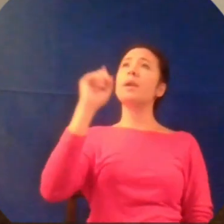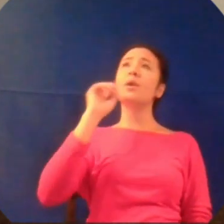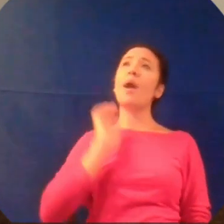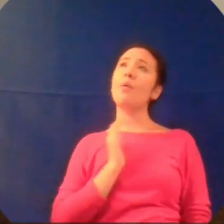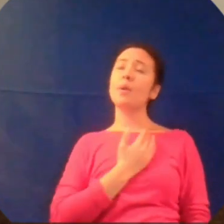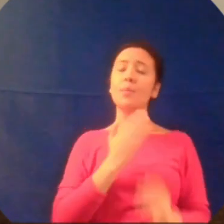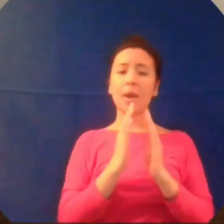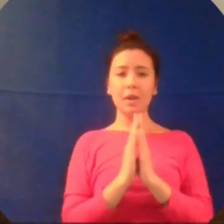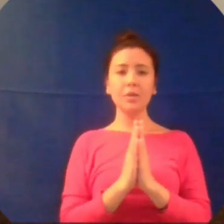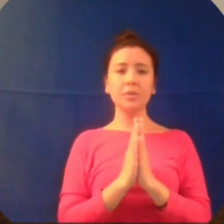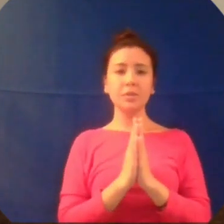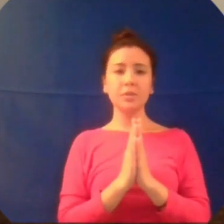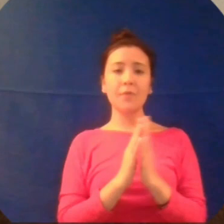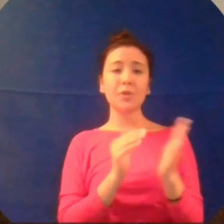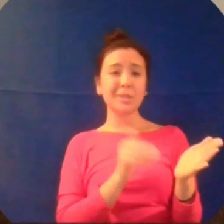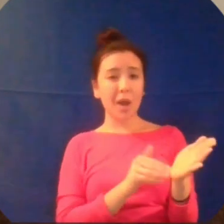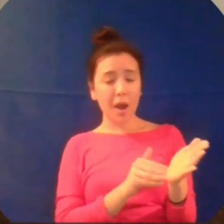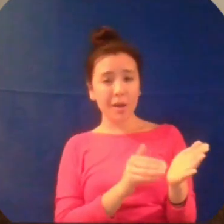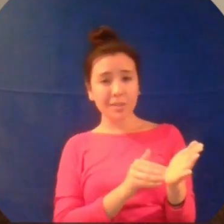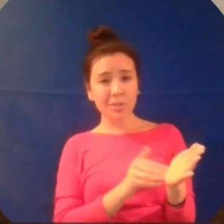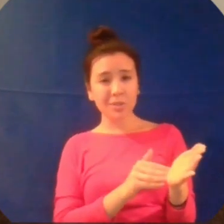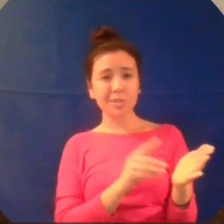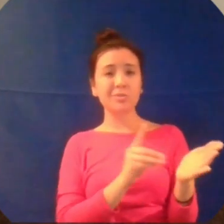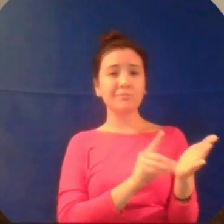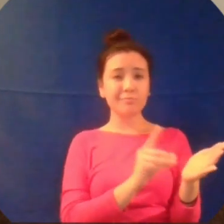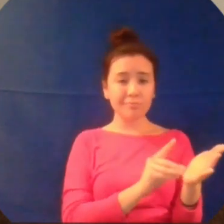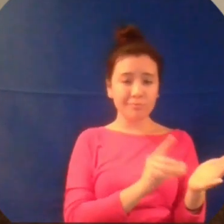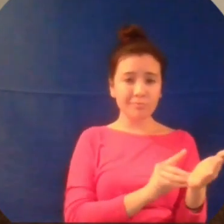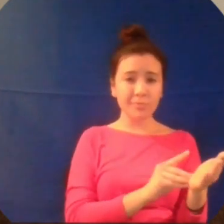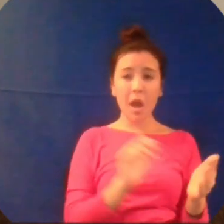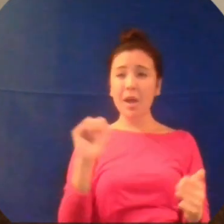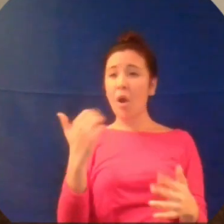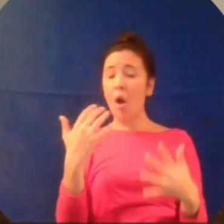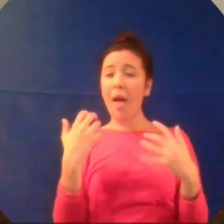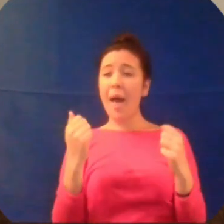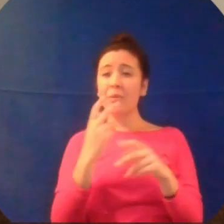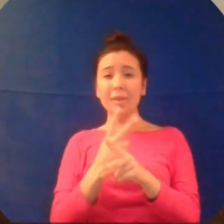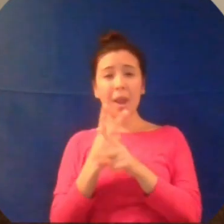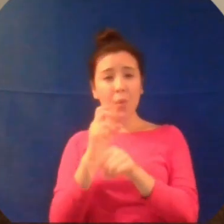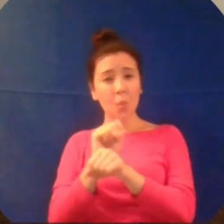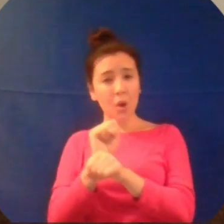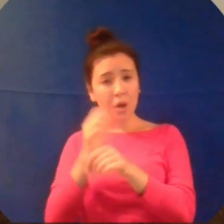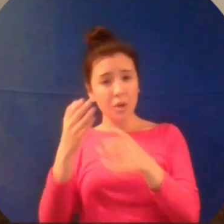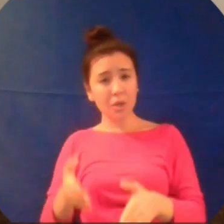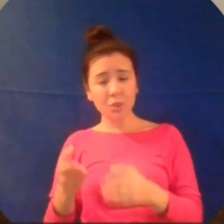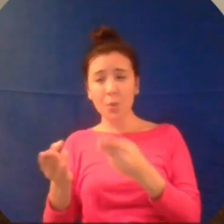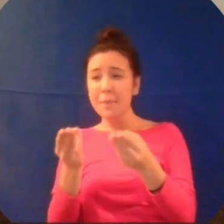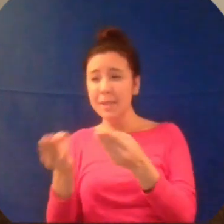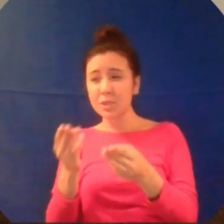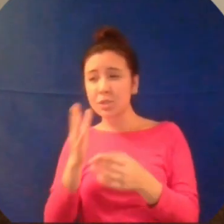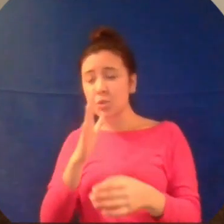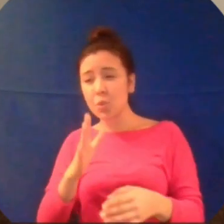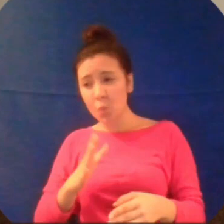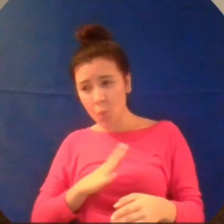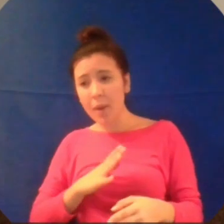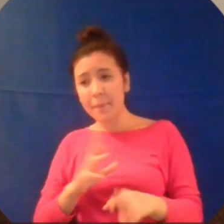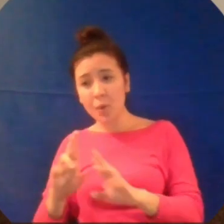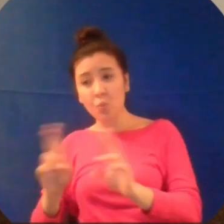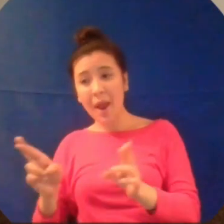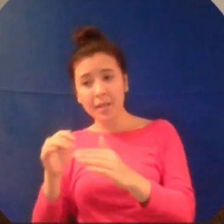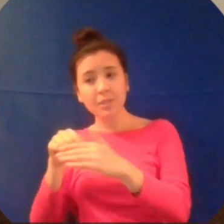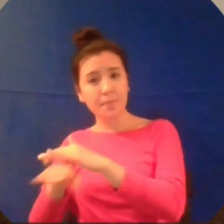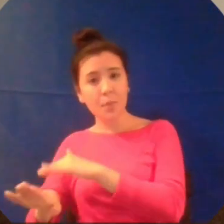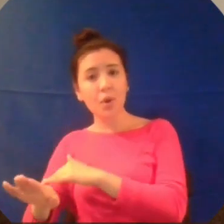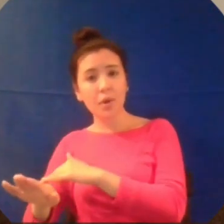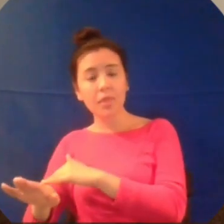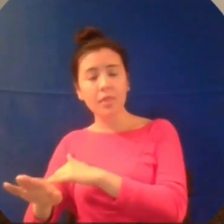prayer. For doctors, nurses, and other healthcare workers who minister to women about to give birth, let us pray to